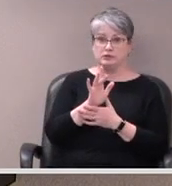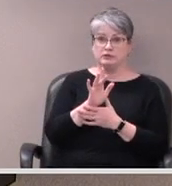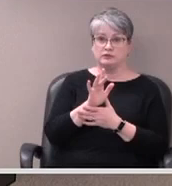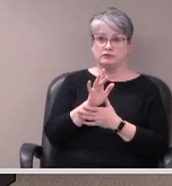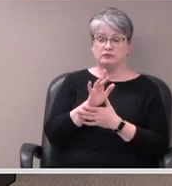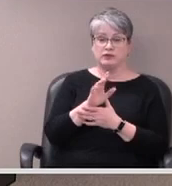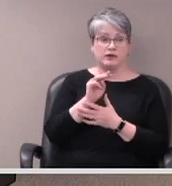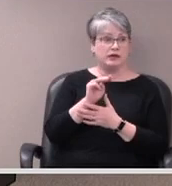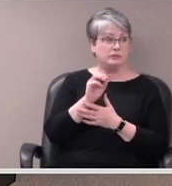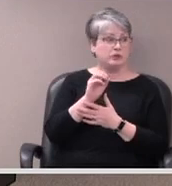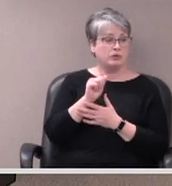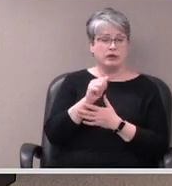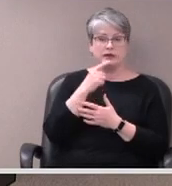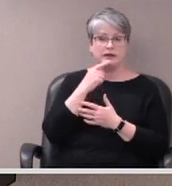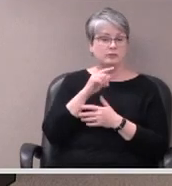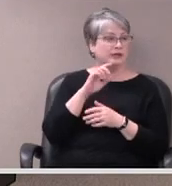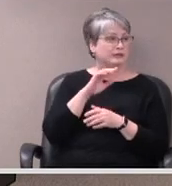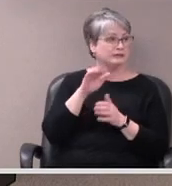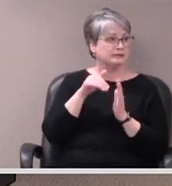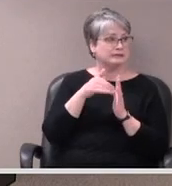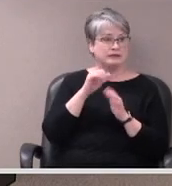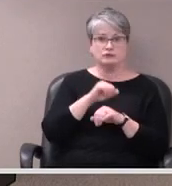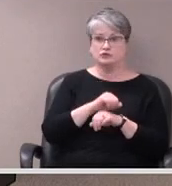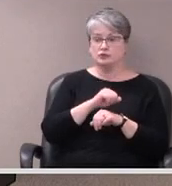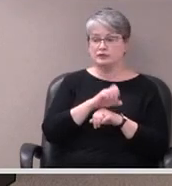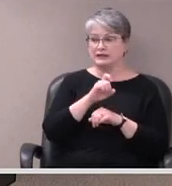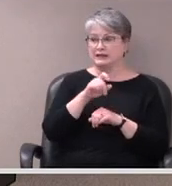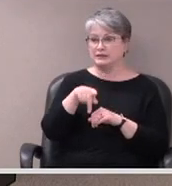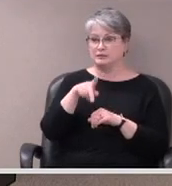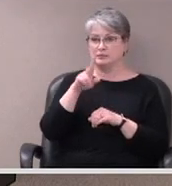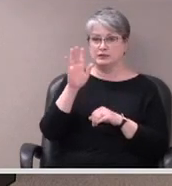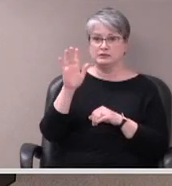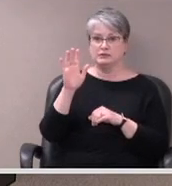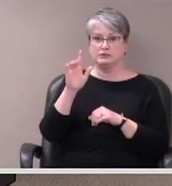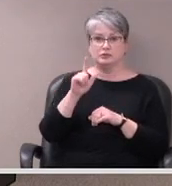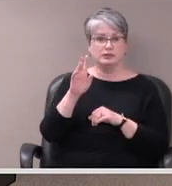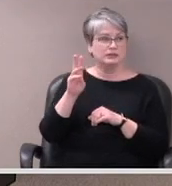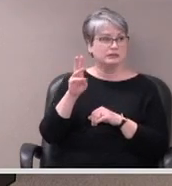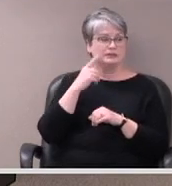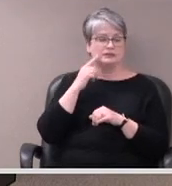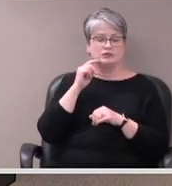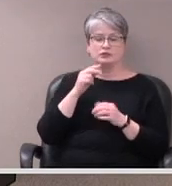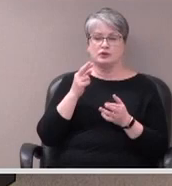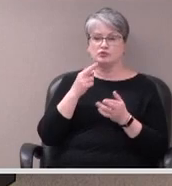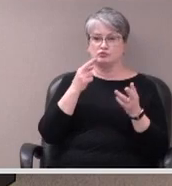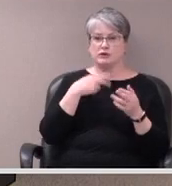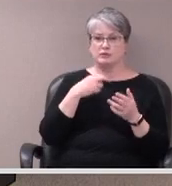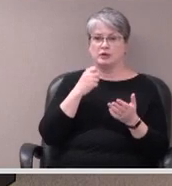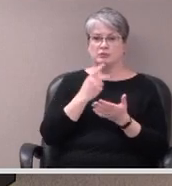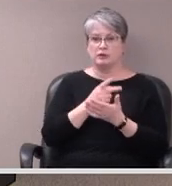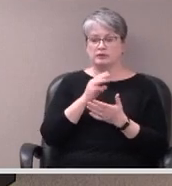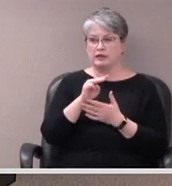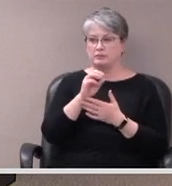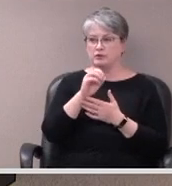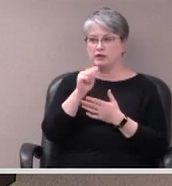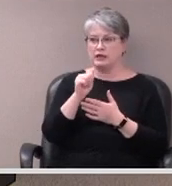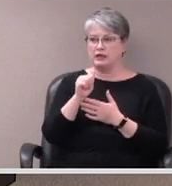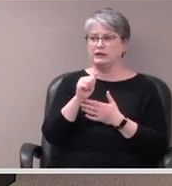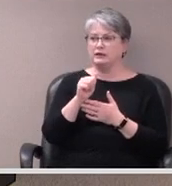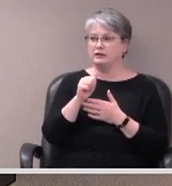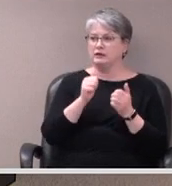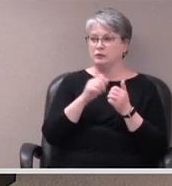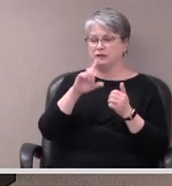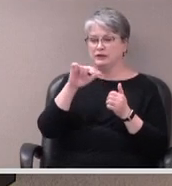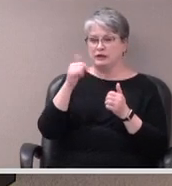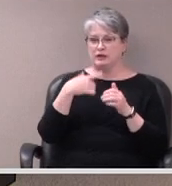of agreement with Centerstone of Kentucky, and XP26, recommendation for approval of memorandum of agreement with Espiritus? Is there a